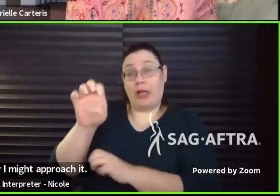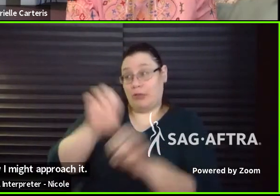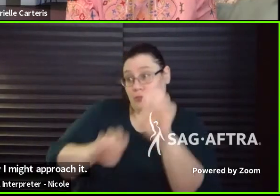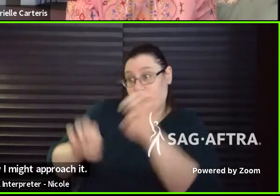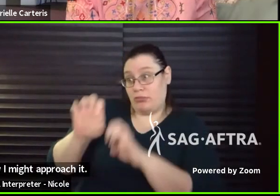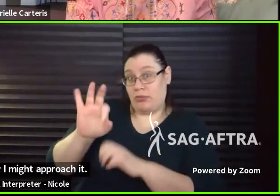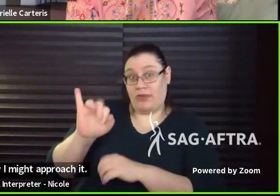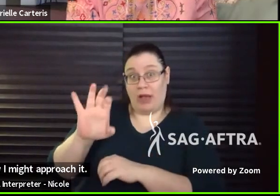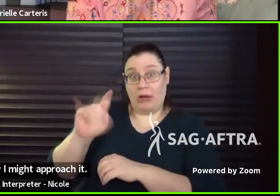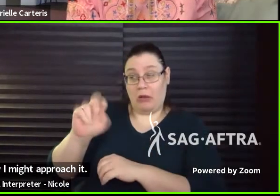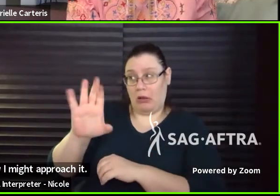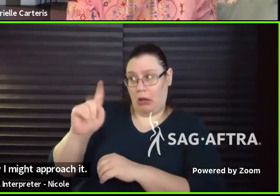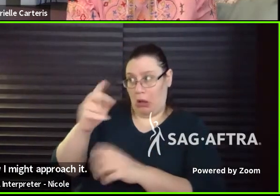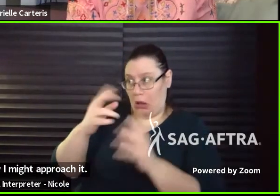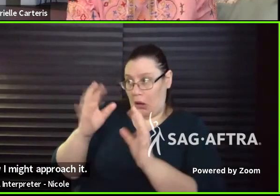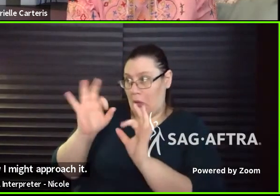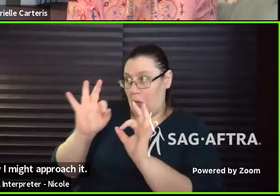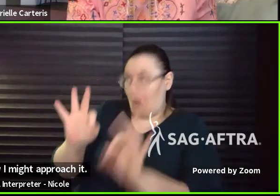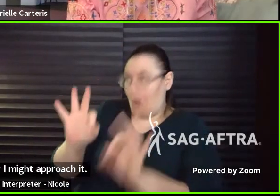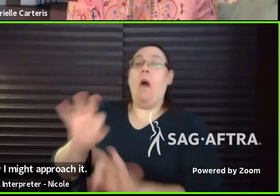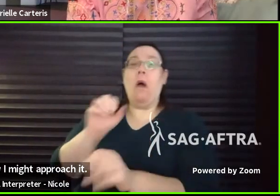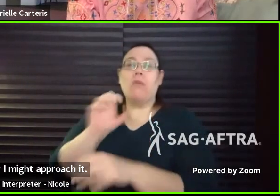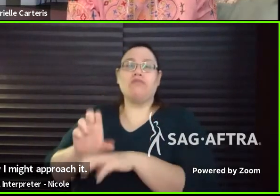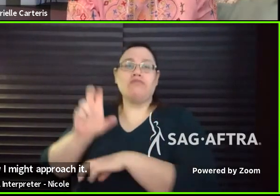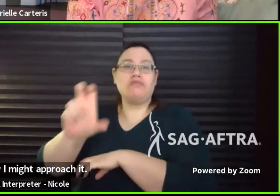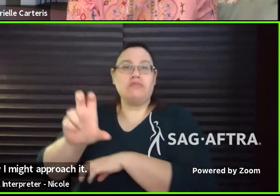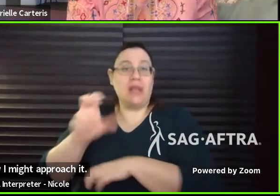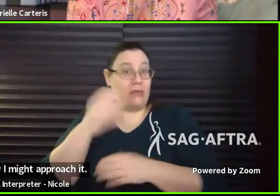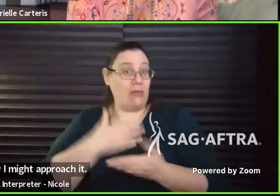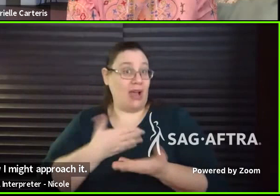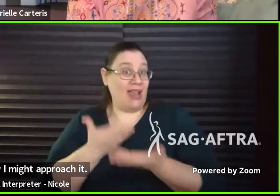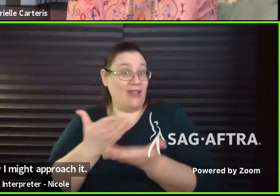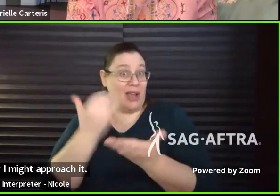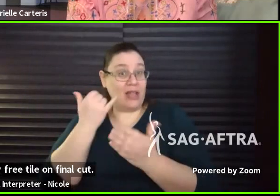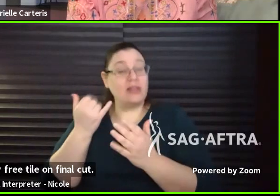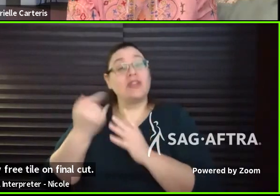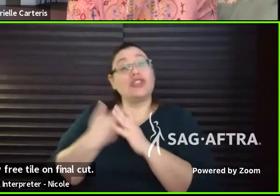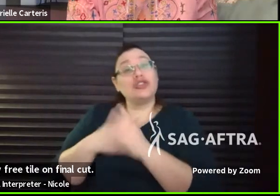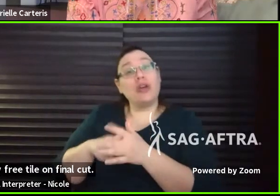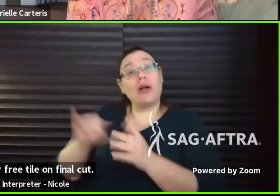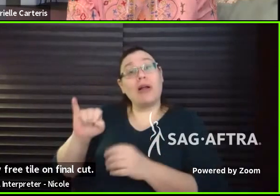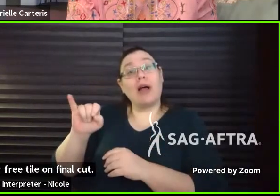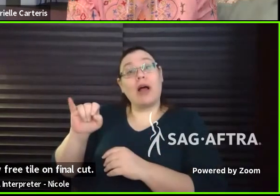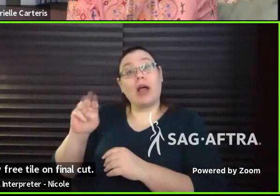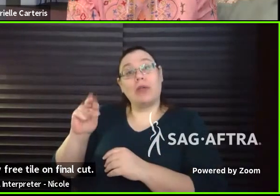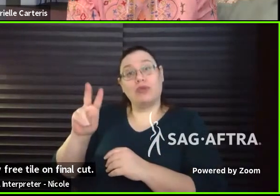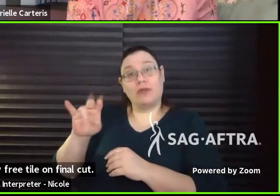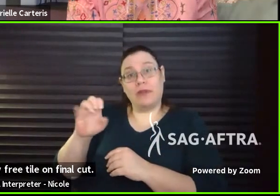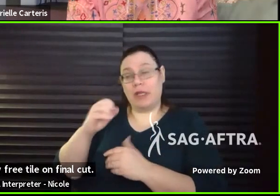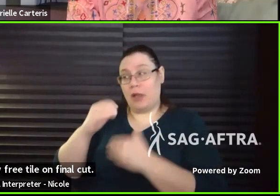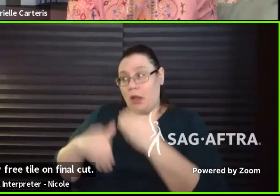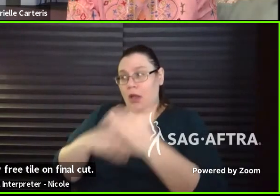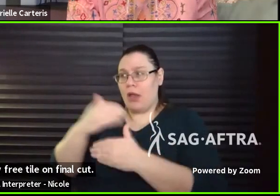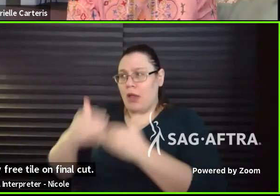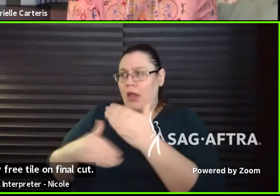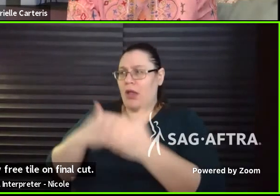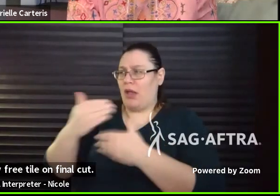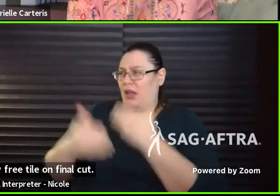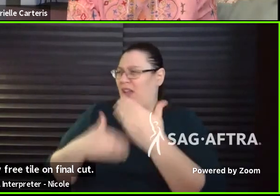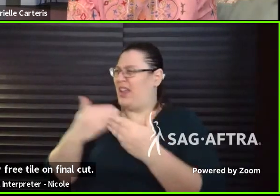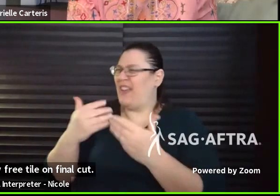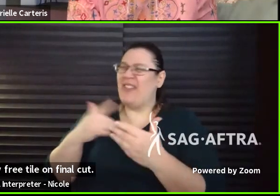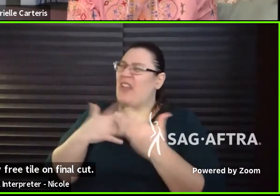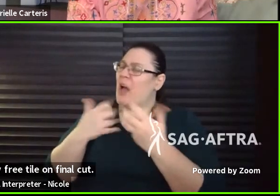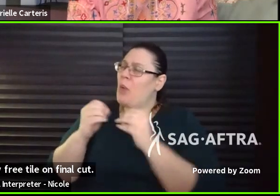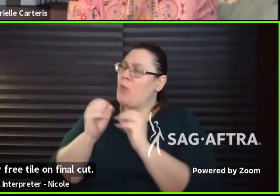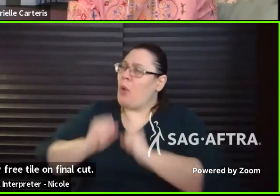commit. My recommendation, if you're worried about this, is to start in iMovie. Once you hit a point where you're like, this is too restrictive to me, that